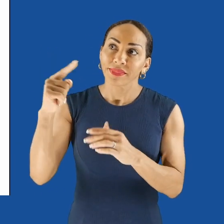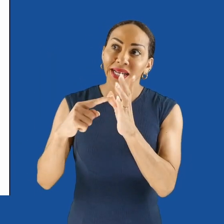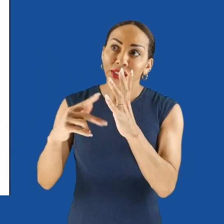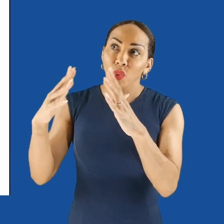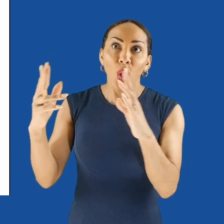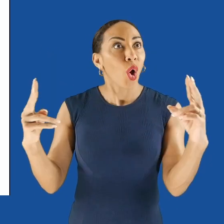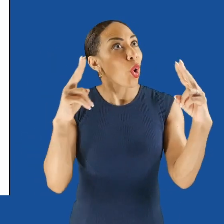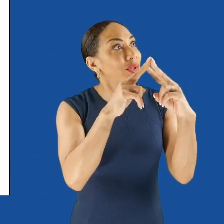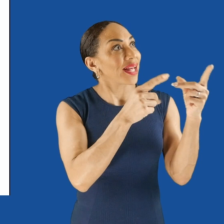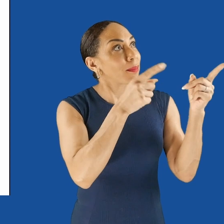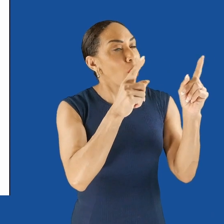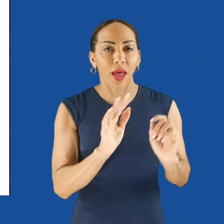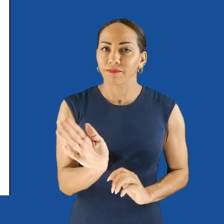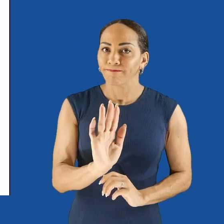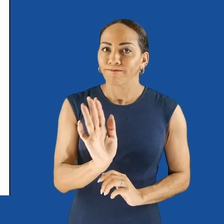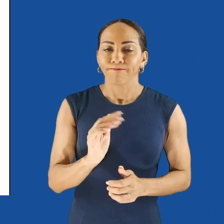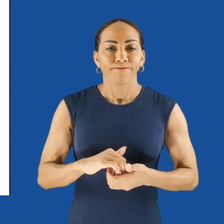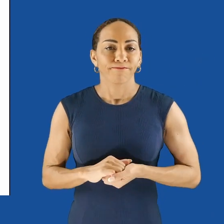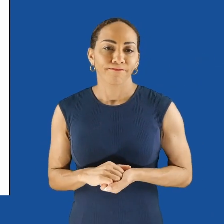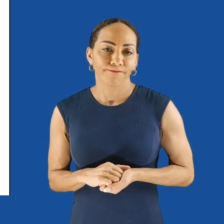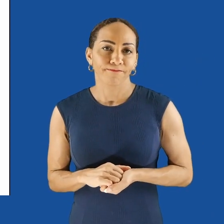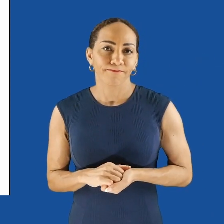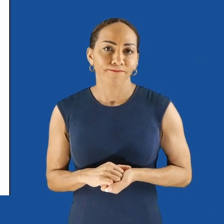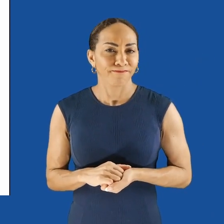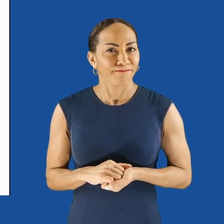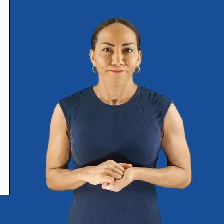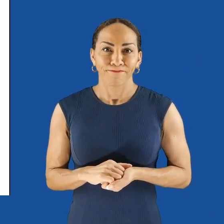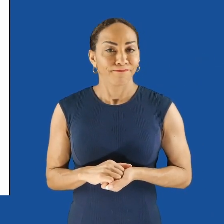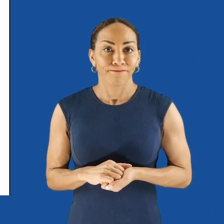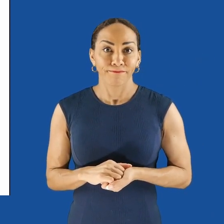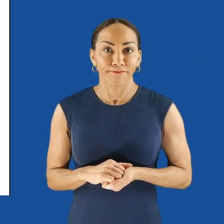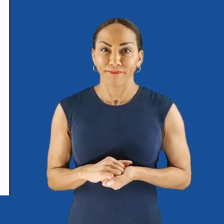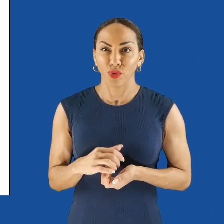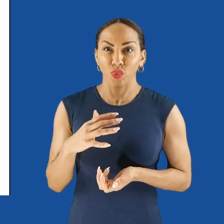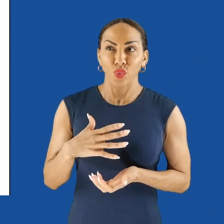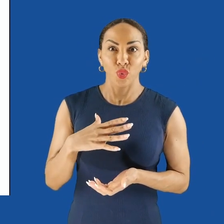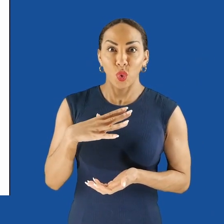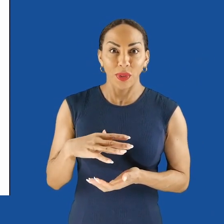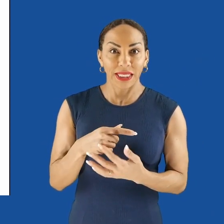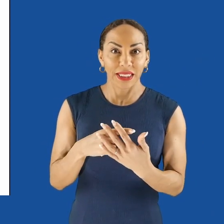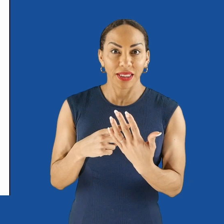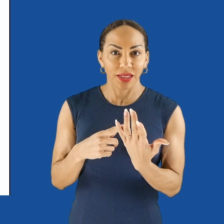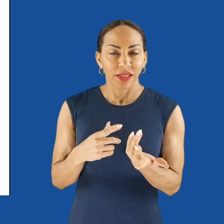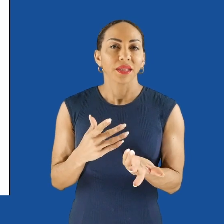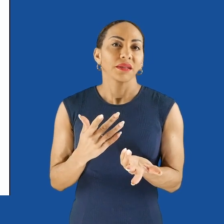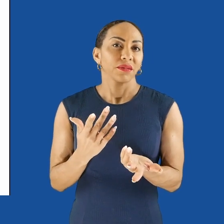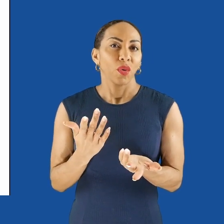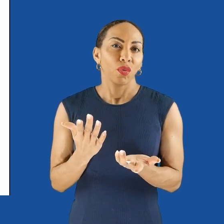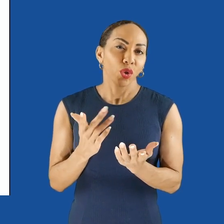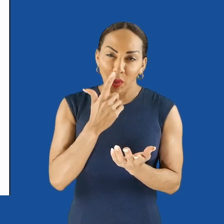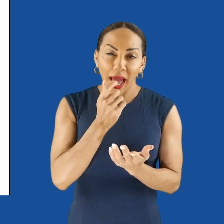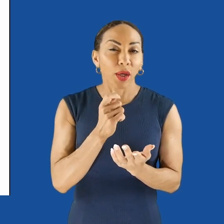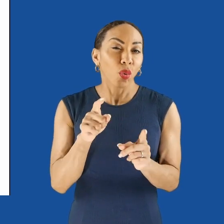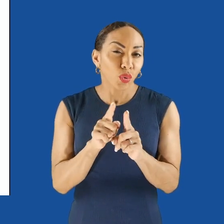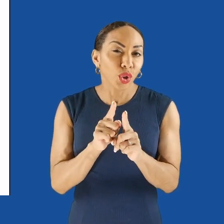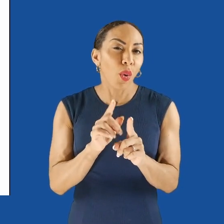not be contacted about mental health support. If you do not need any other type of support, you will need to apply directly